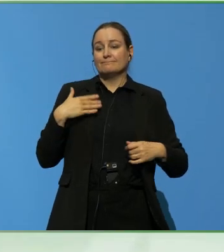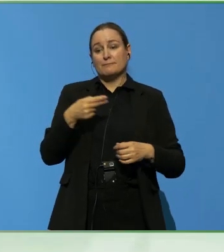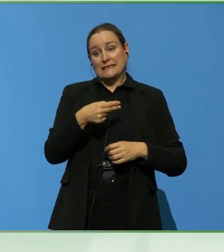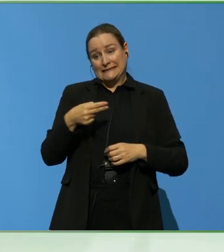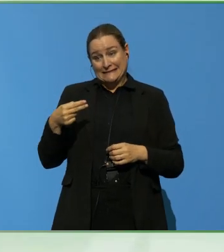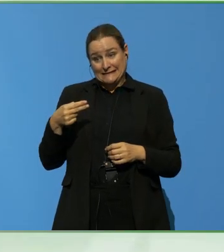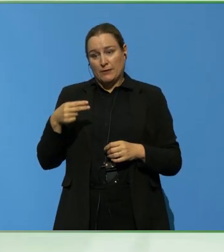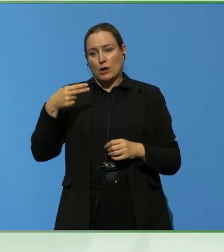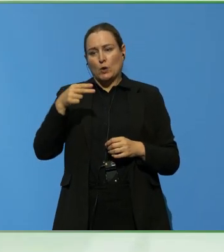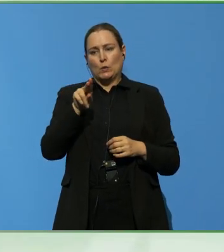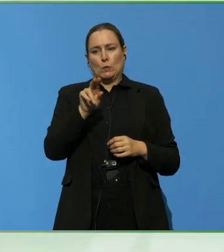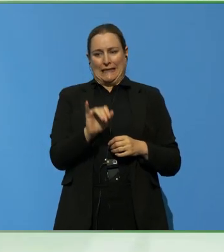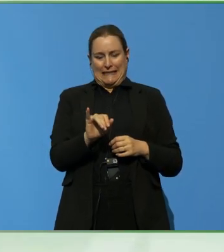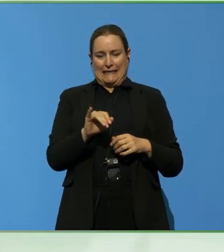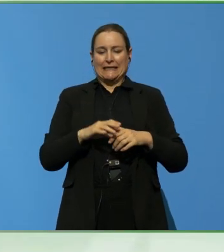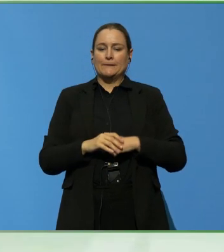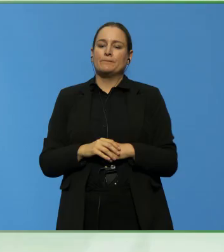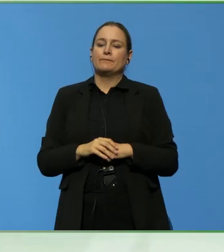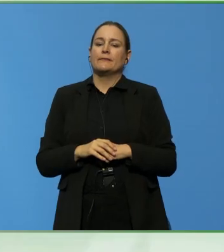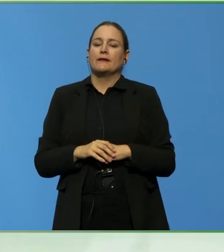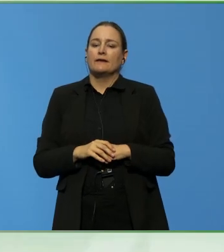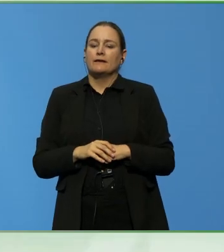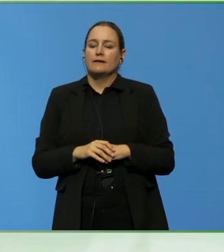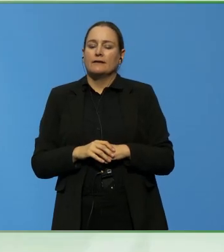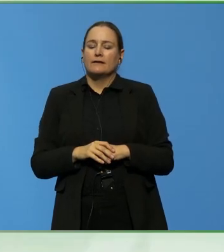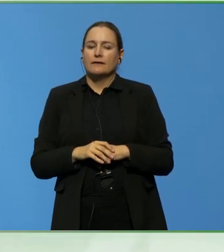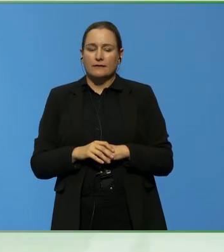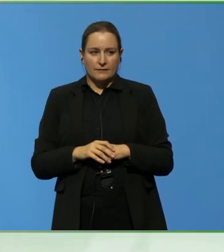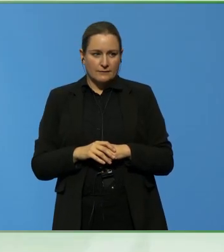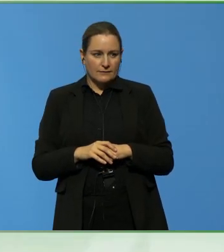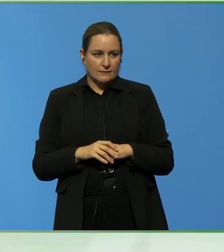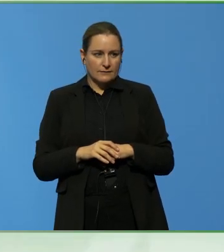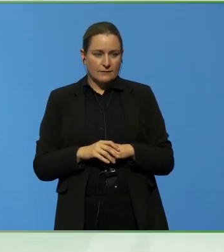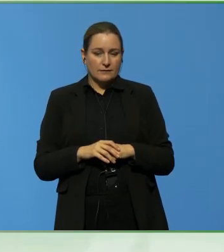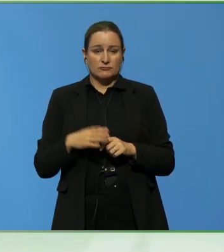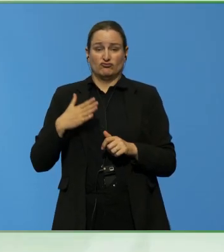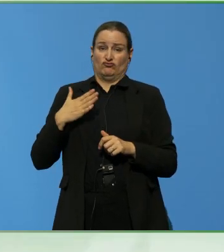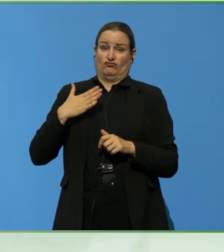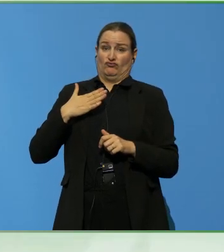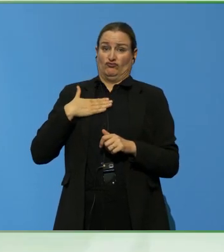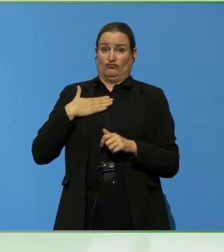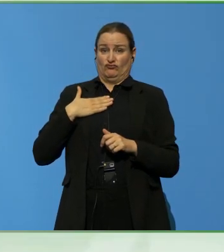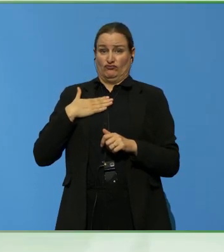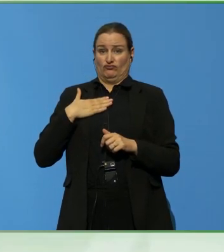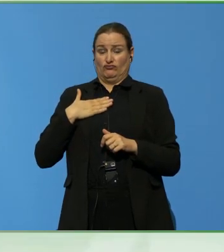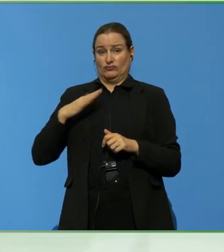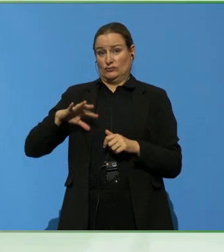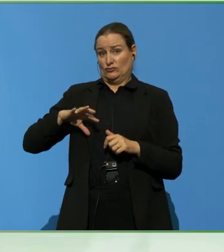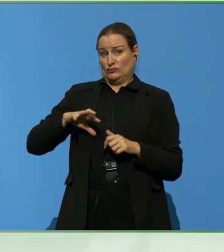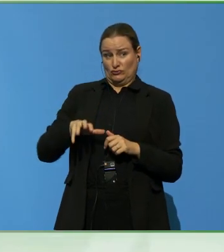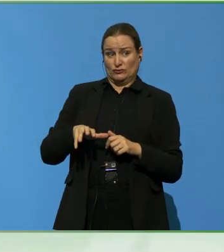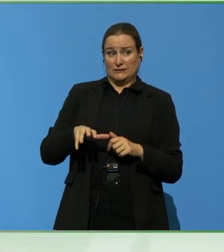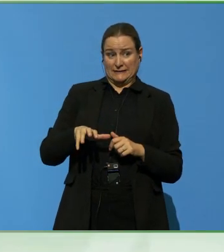from Zero Project Europe, and the question I want to put